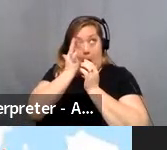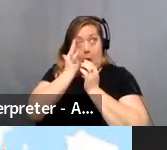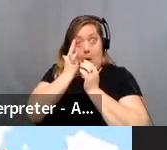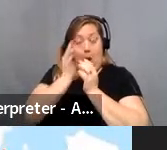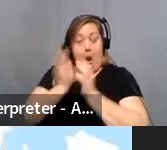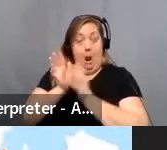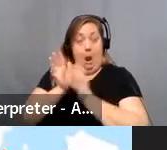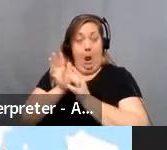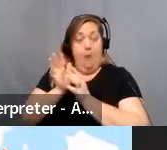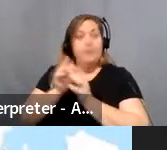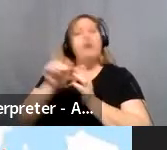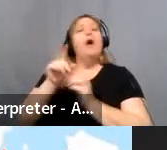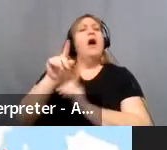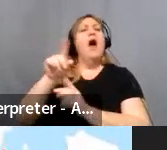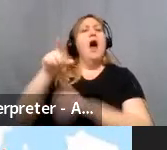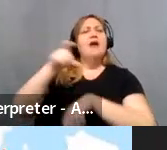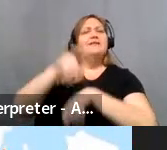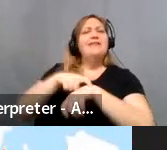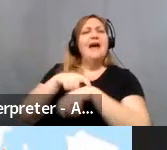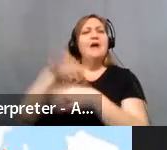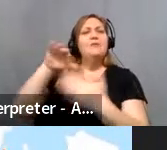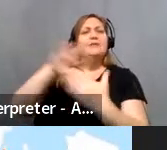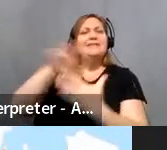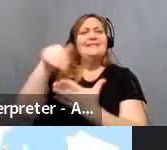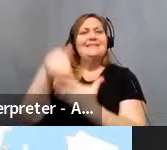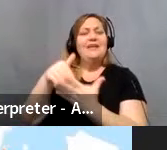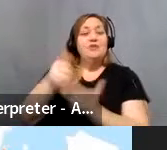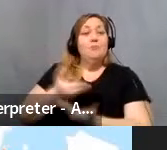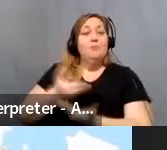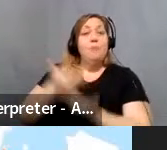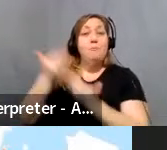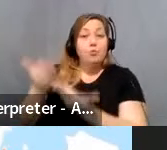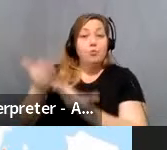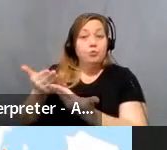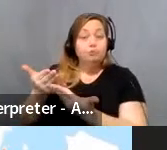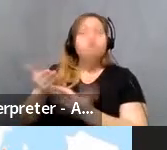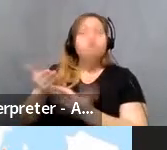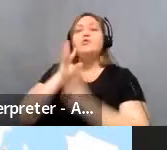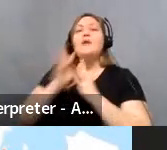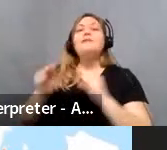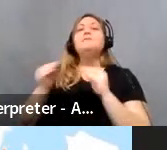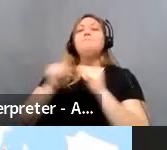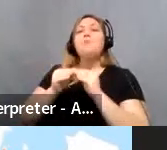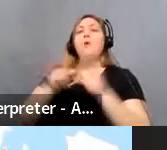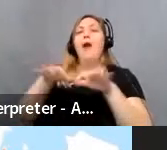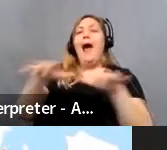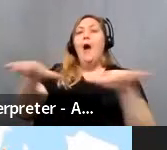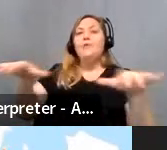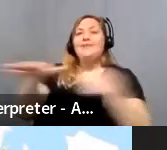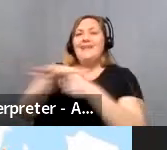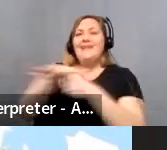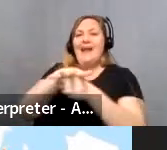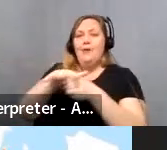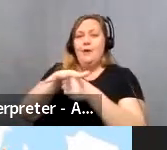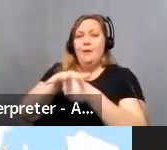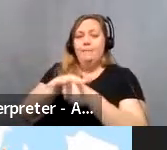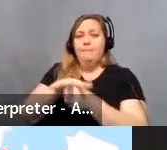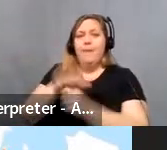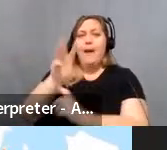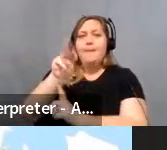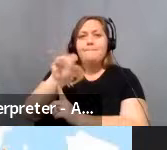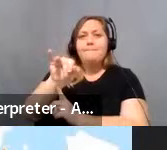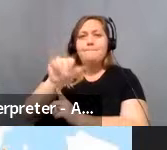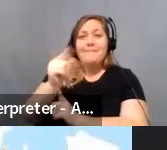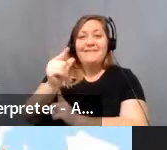Our Town Center proposal aims to create more missing middle housing in low-density areas. Missing middle refers to a